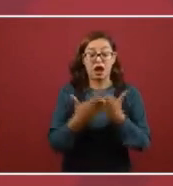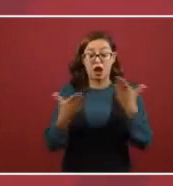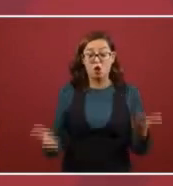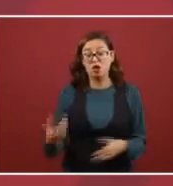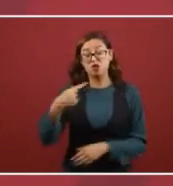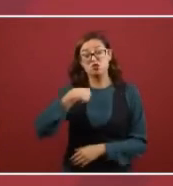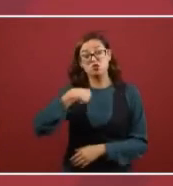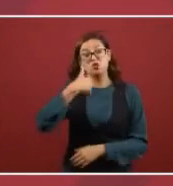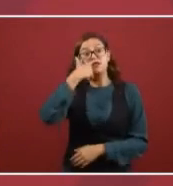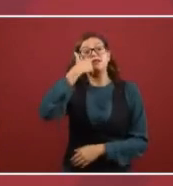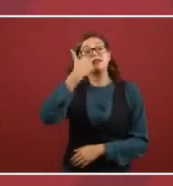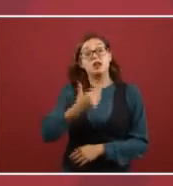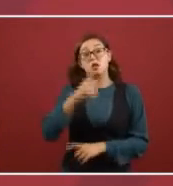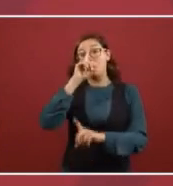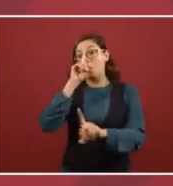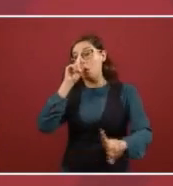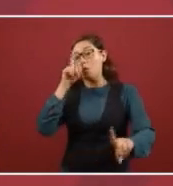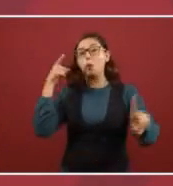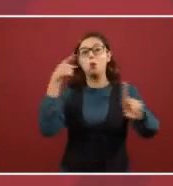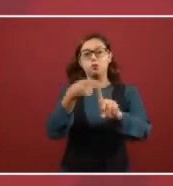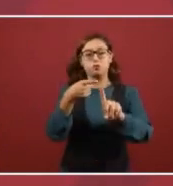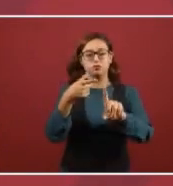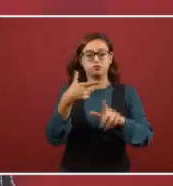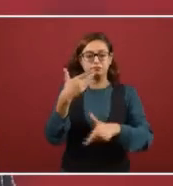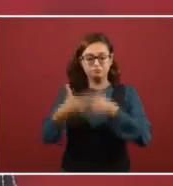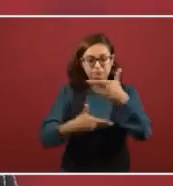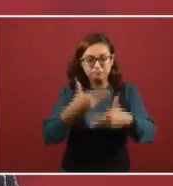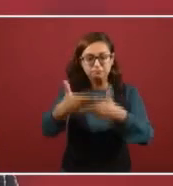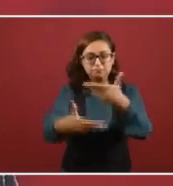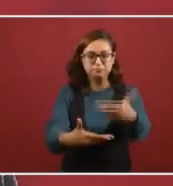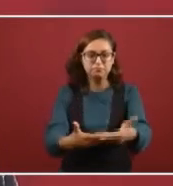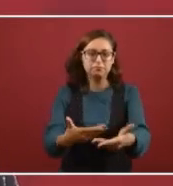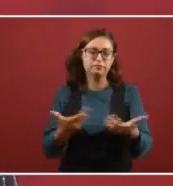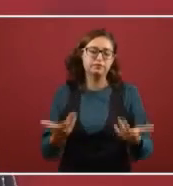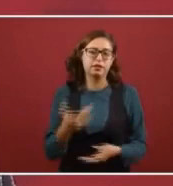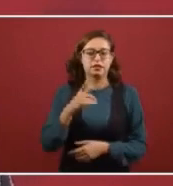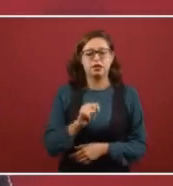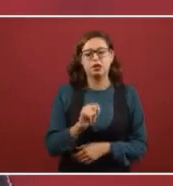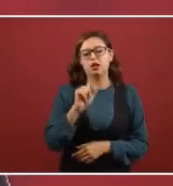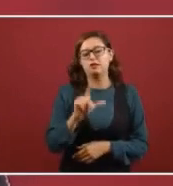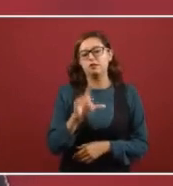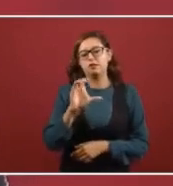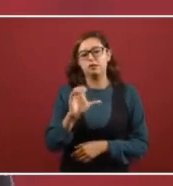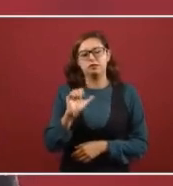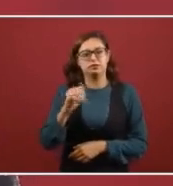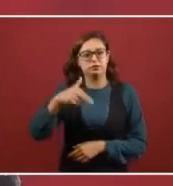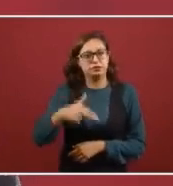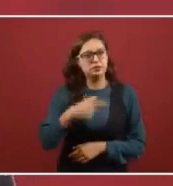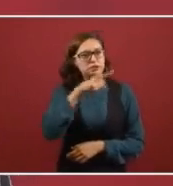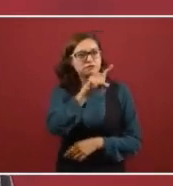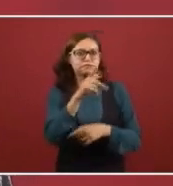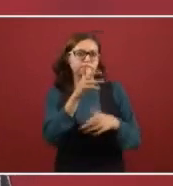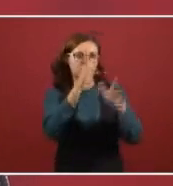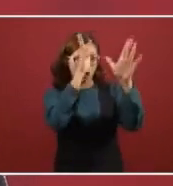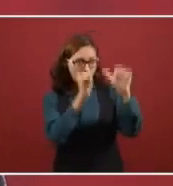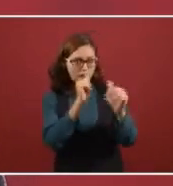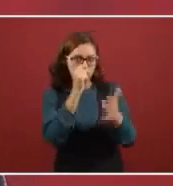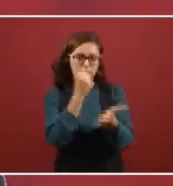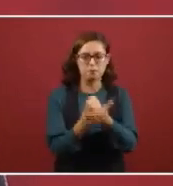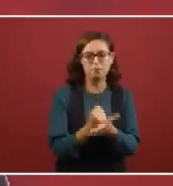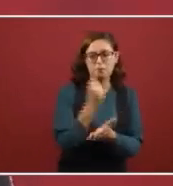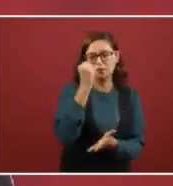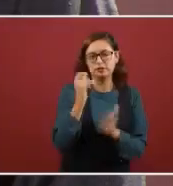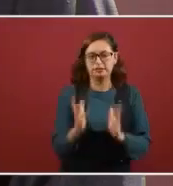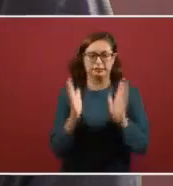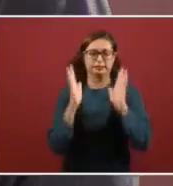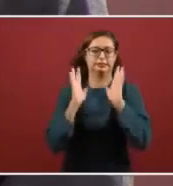I'm adelante waiting for is es que se apruebe el that tratado they approve the treaty en Estados Unidos in the U.S.